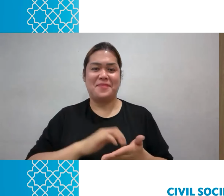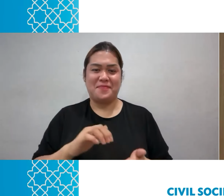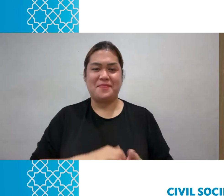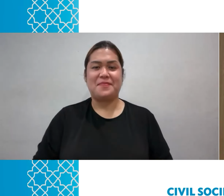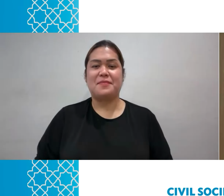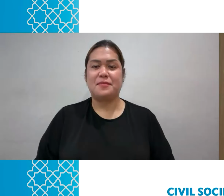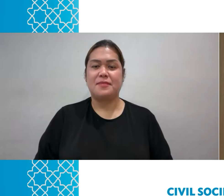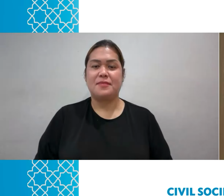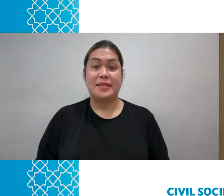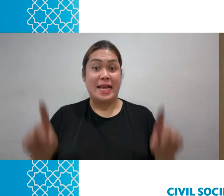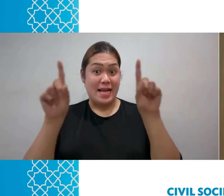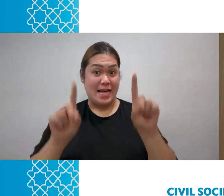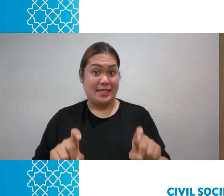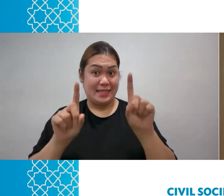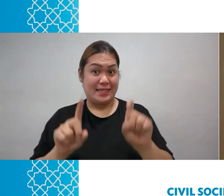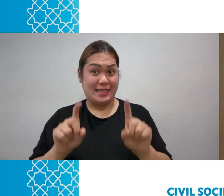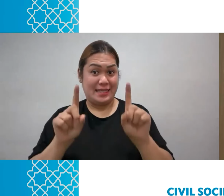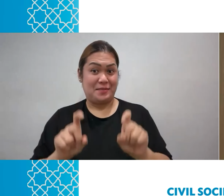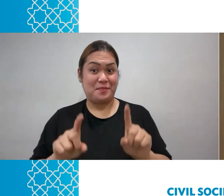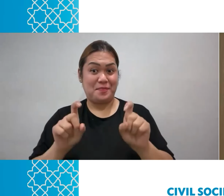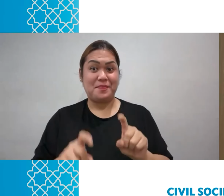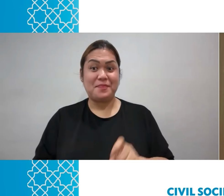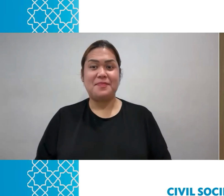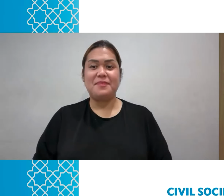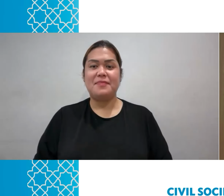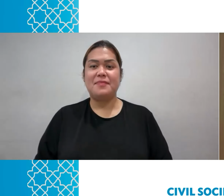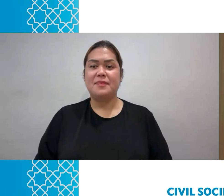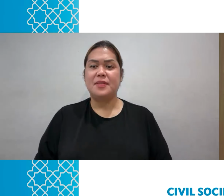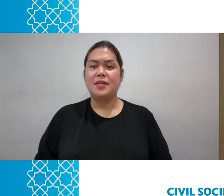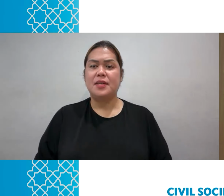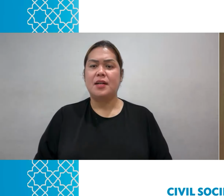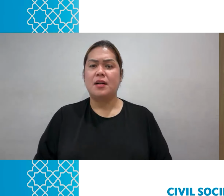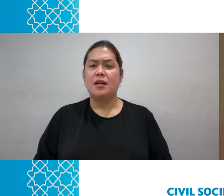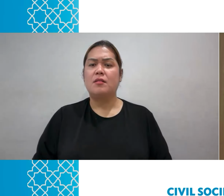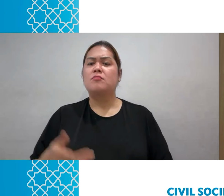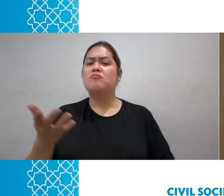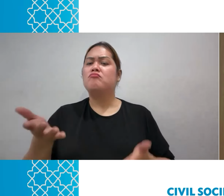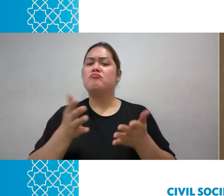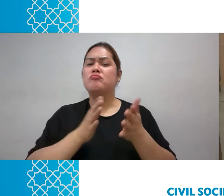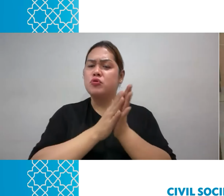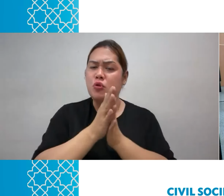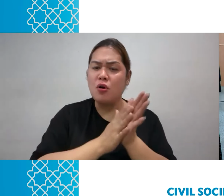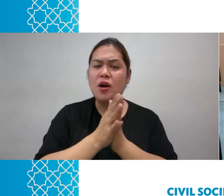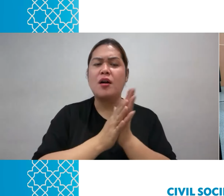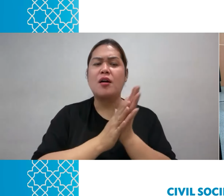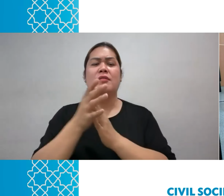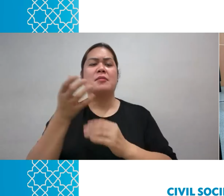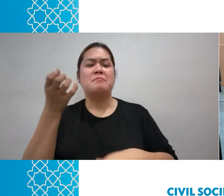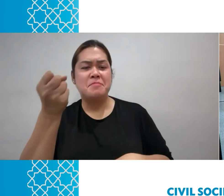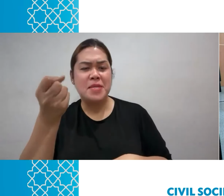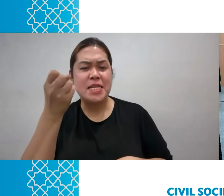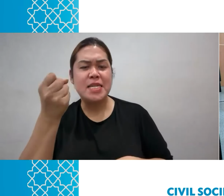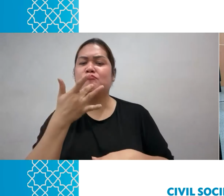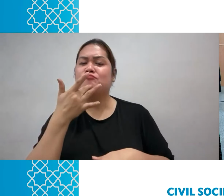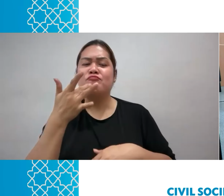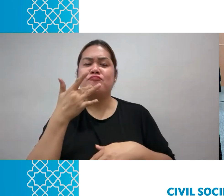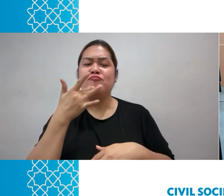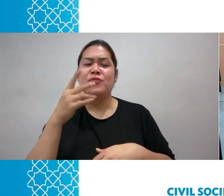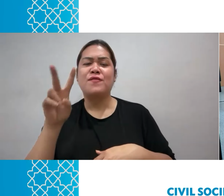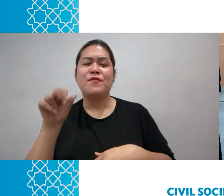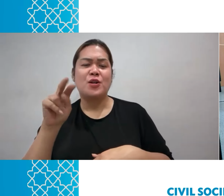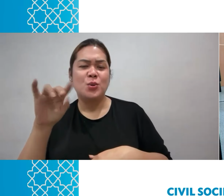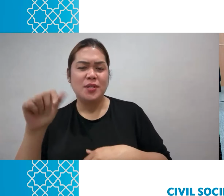I prefer chocolate over vanilla. I prefer chocolate over vanilla. For me, this is true, so I will hold